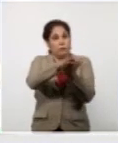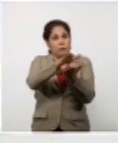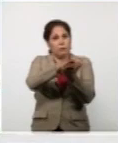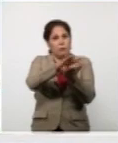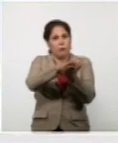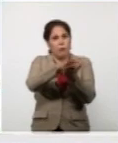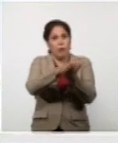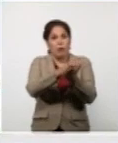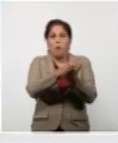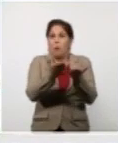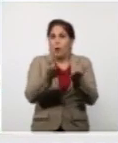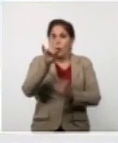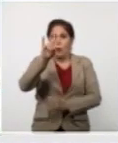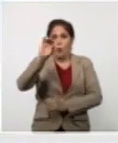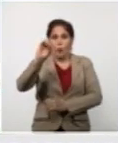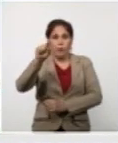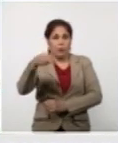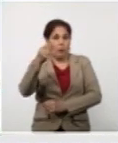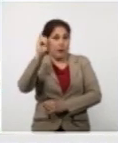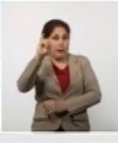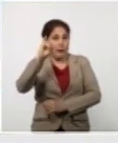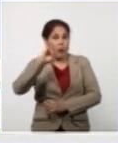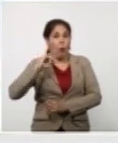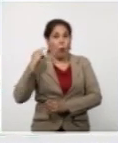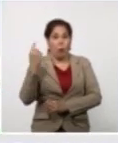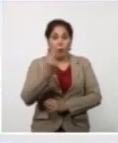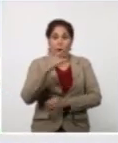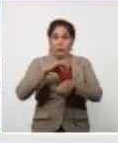patients who have tested positive in Cuba,